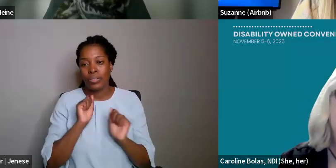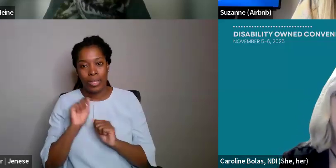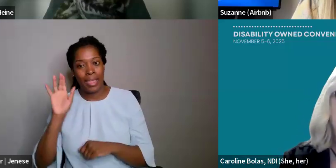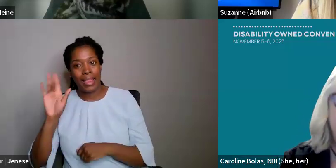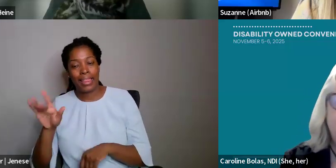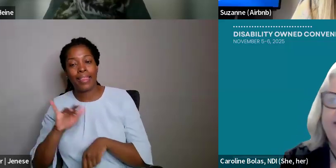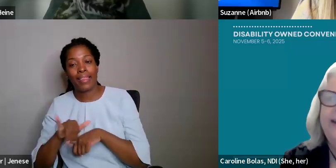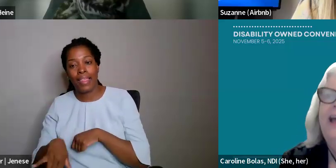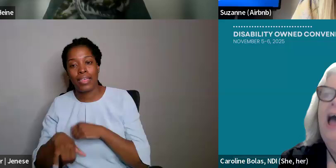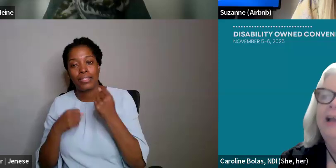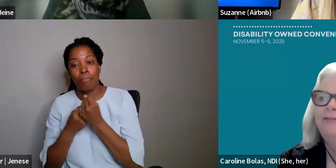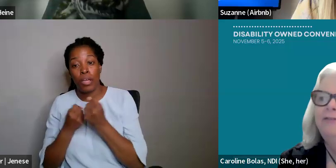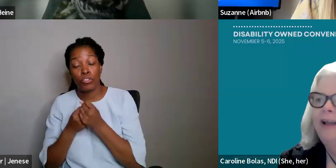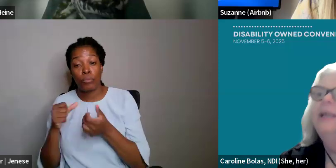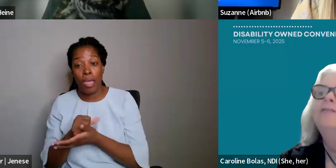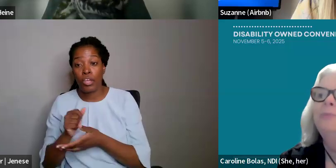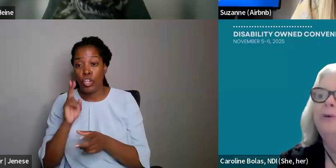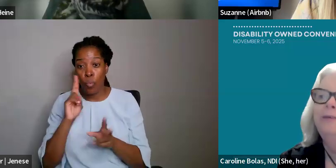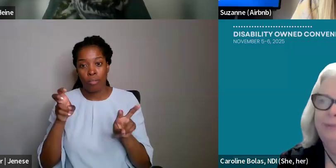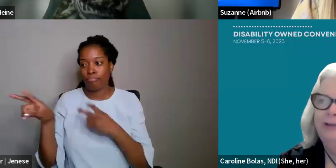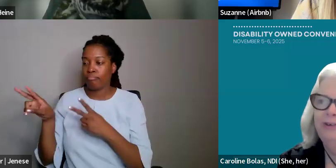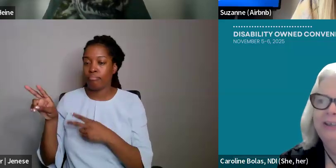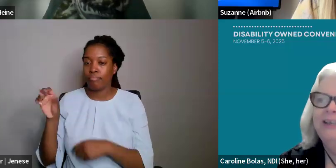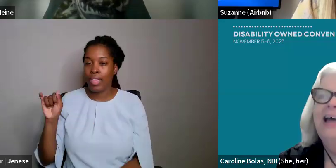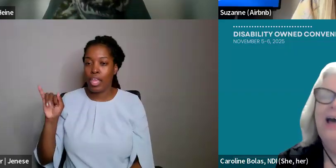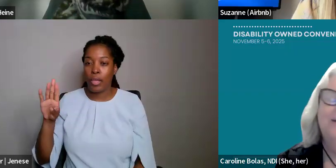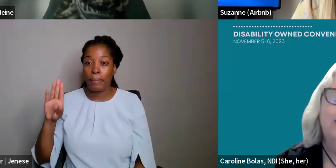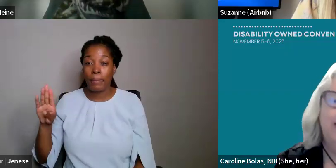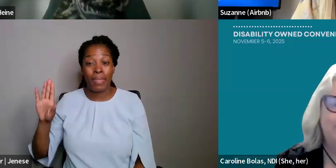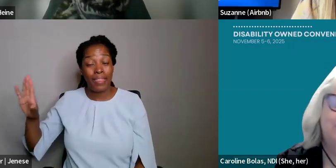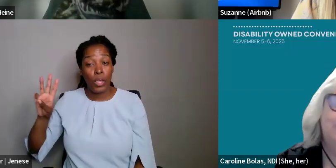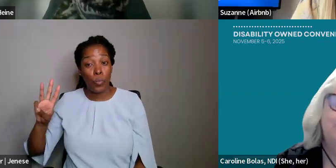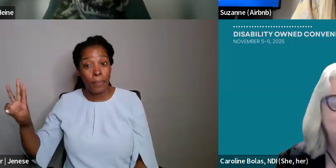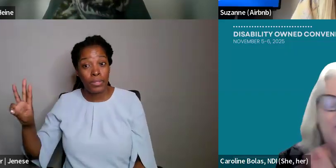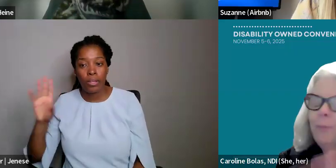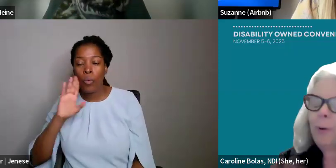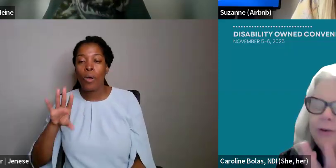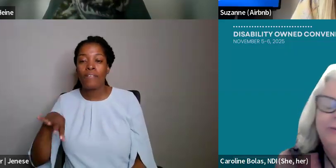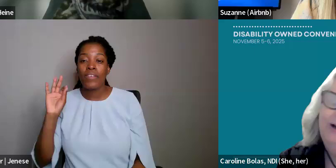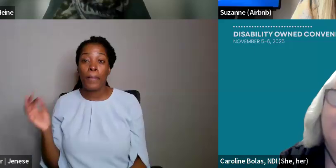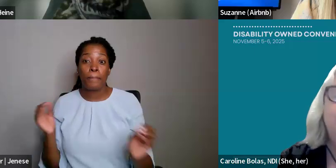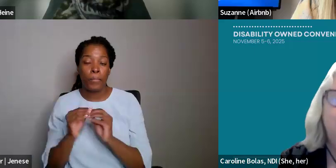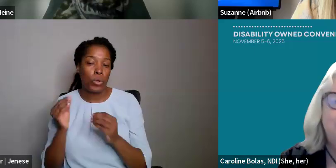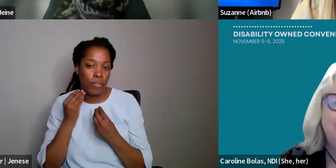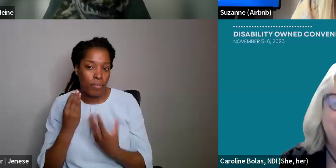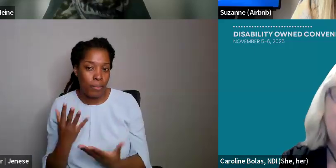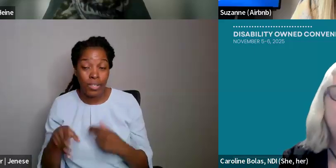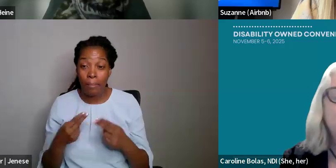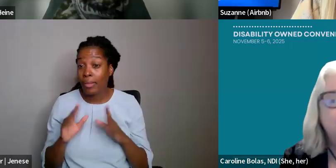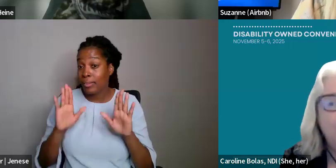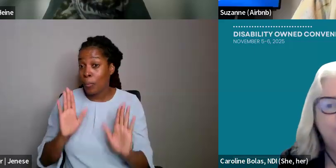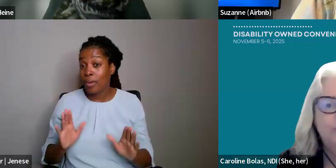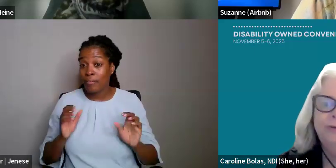to Airbnb's website and find out even more information about the wonderful